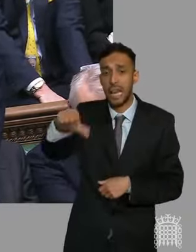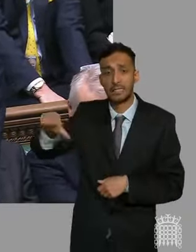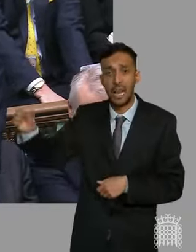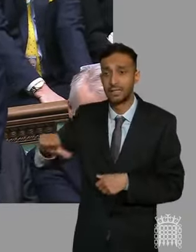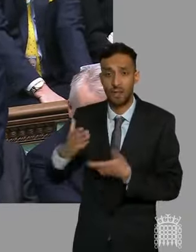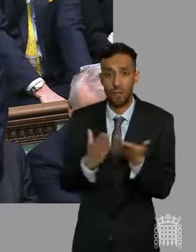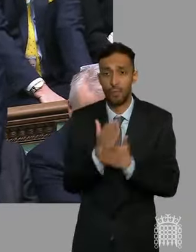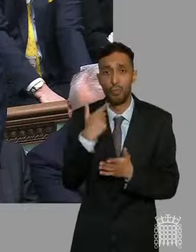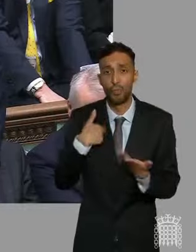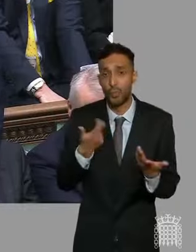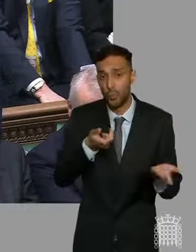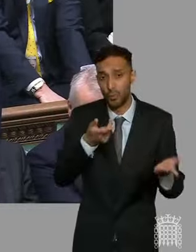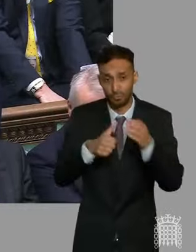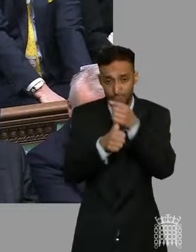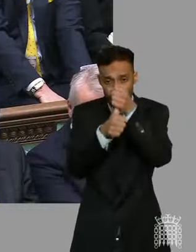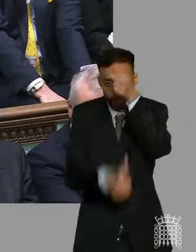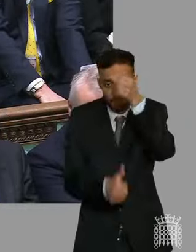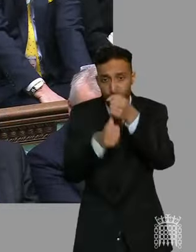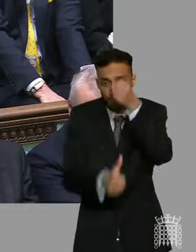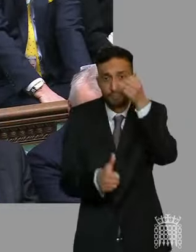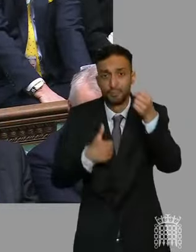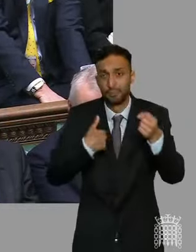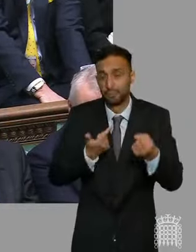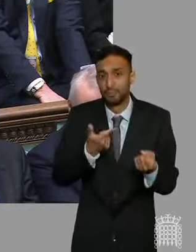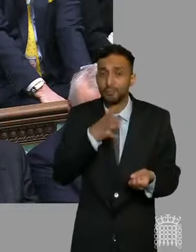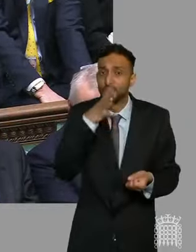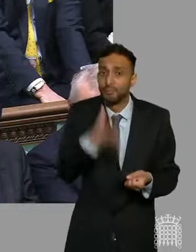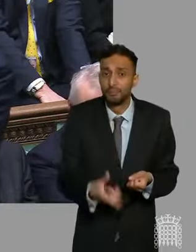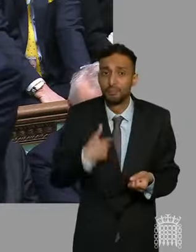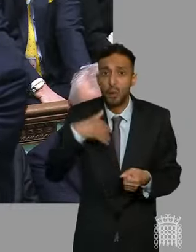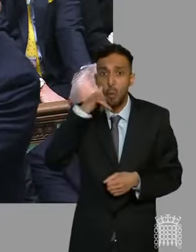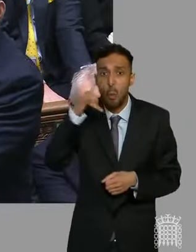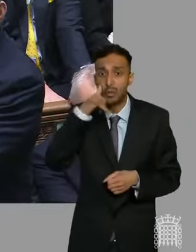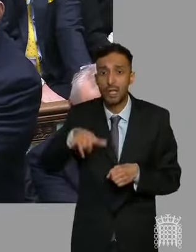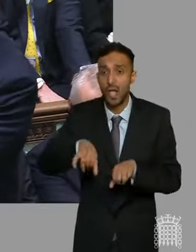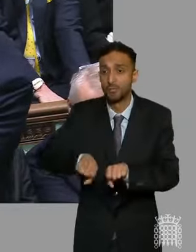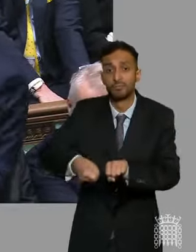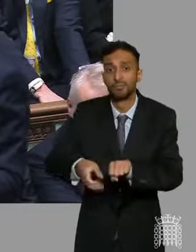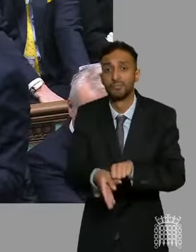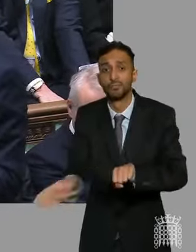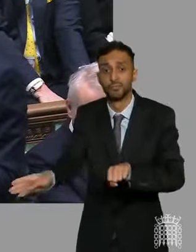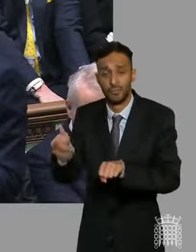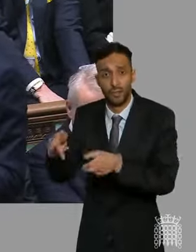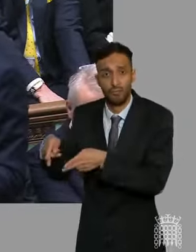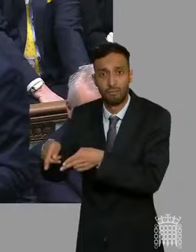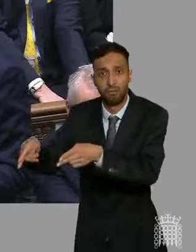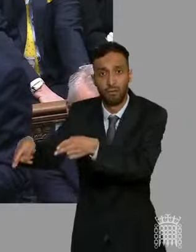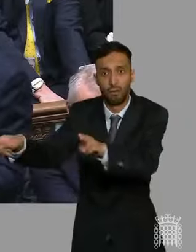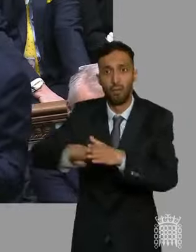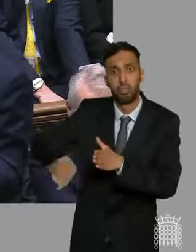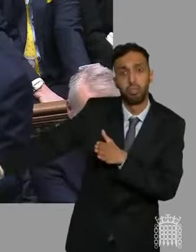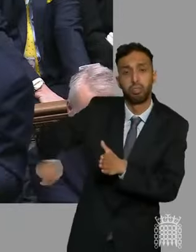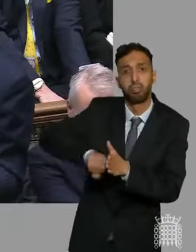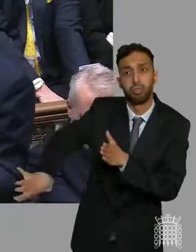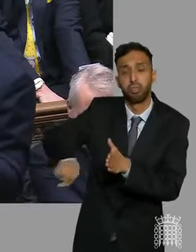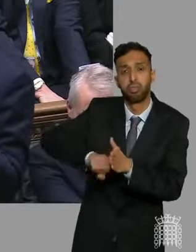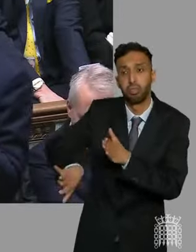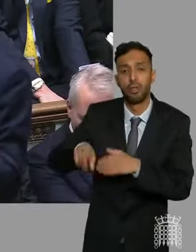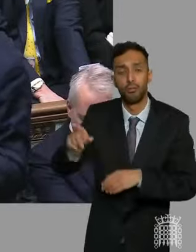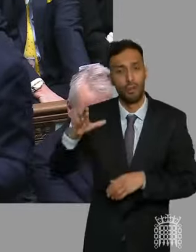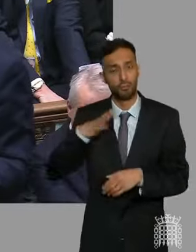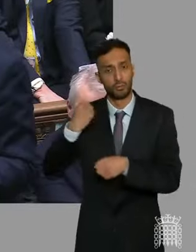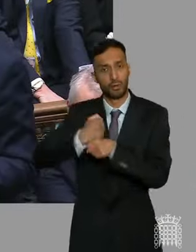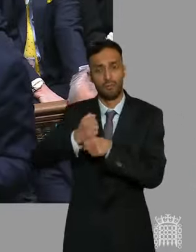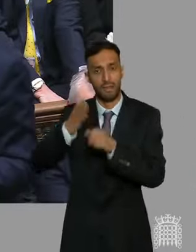already used just to pay the interest on Thames Water's debt, and now it's going to borrow £3 billion more. Isn't it time